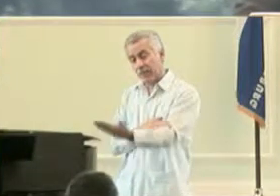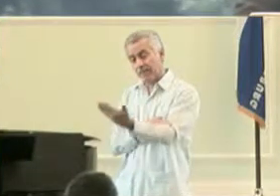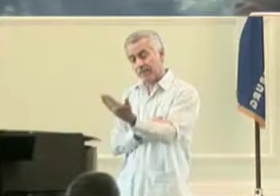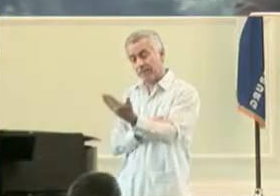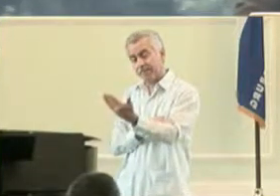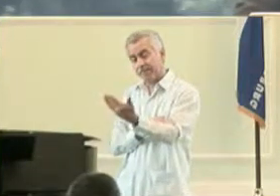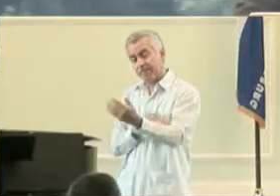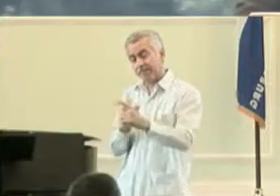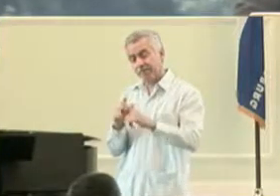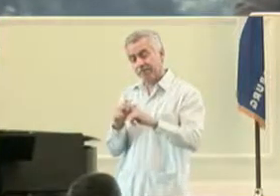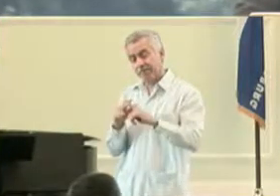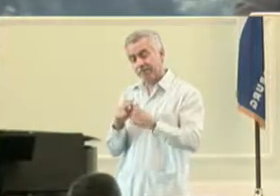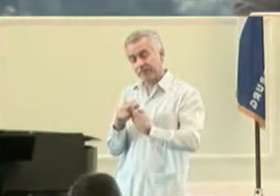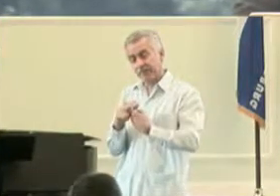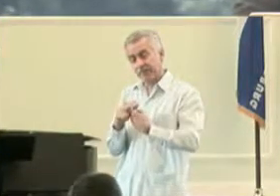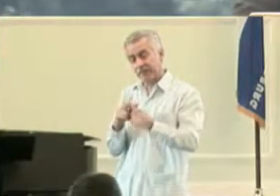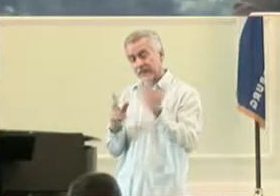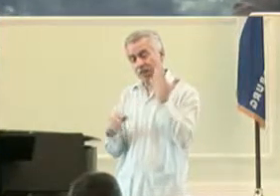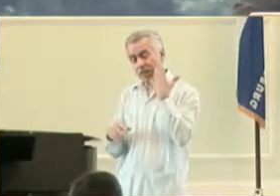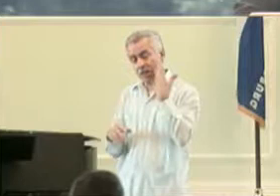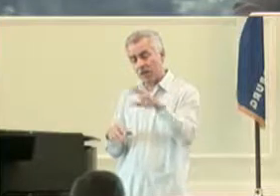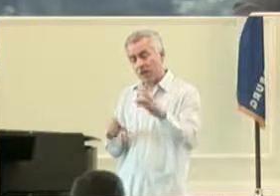at the beginning of summer,